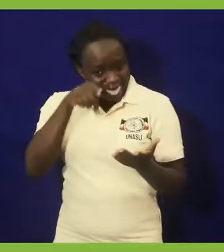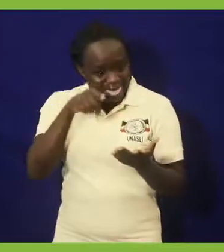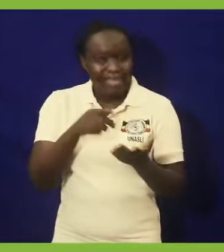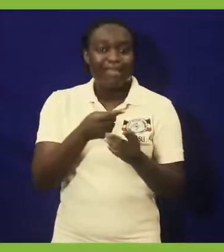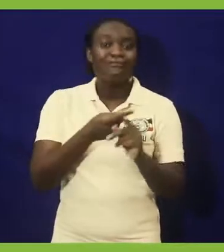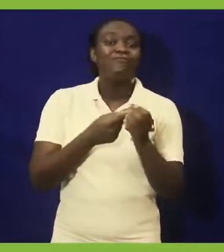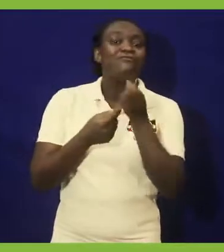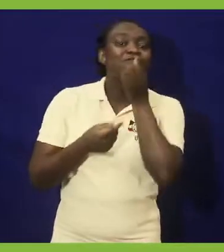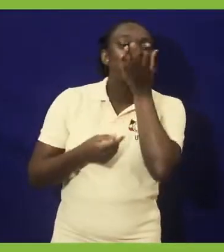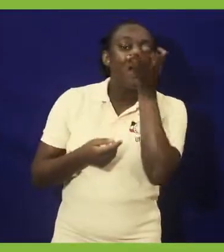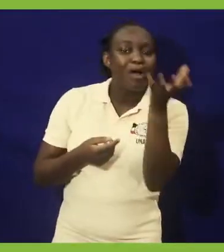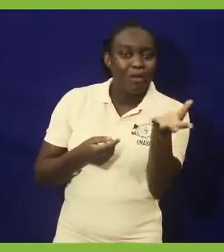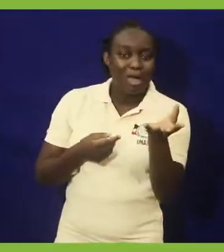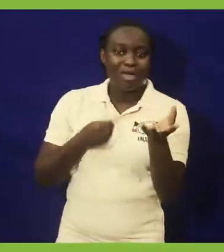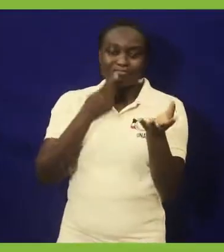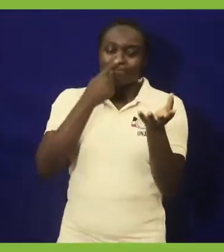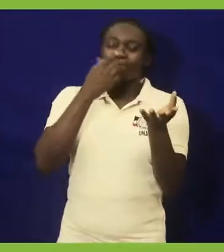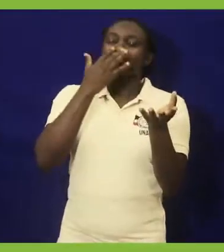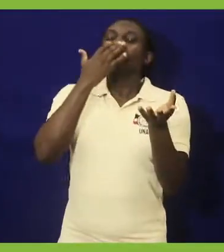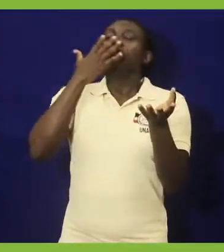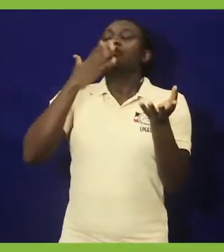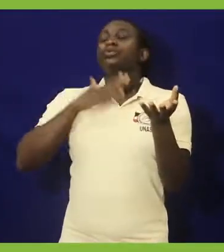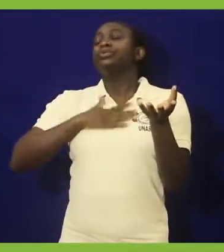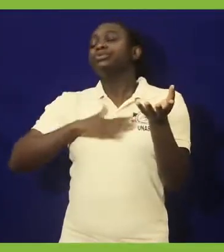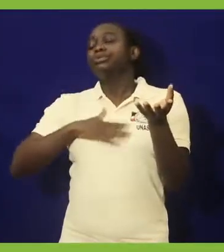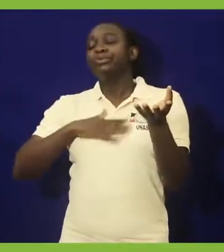Those lotions that make you look beautiful,